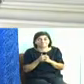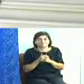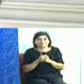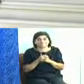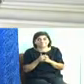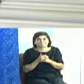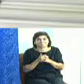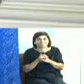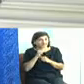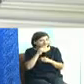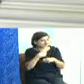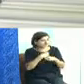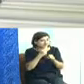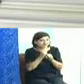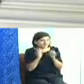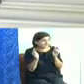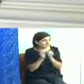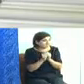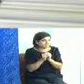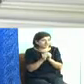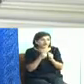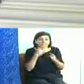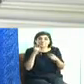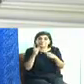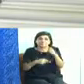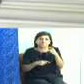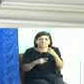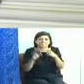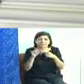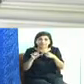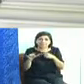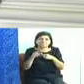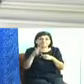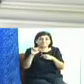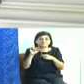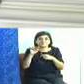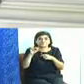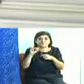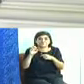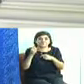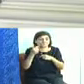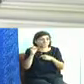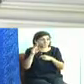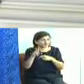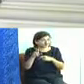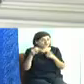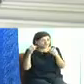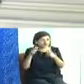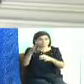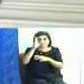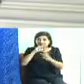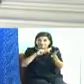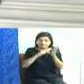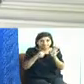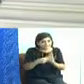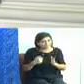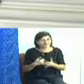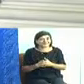which is not made with tomato sauce. It's made with vinegar the way God intended it to be. You know? That's